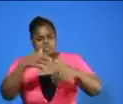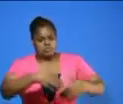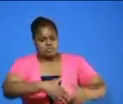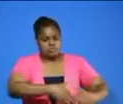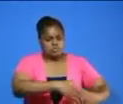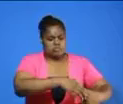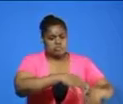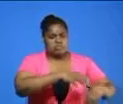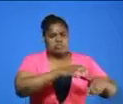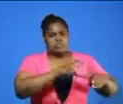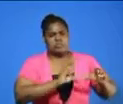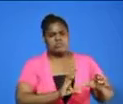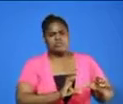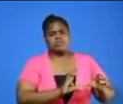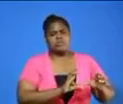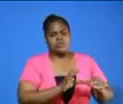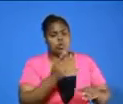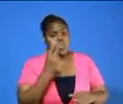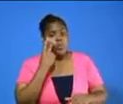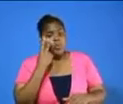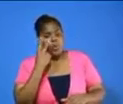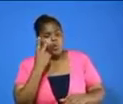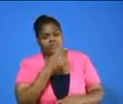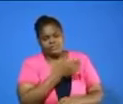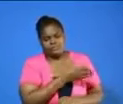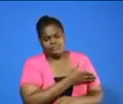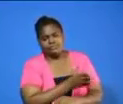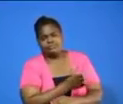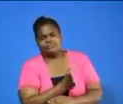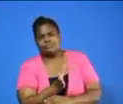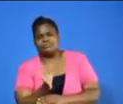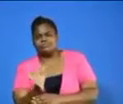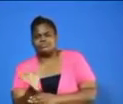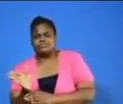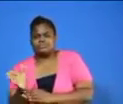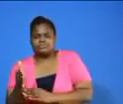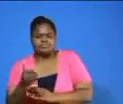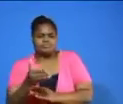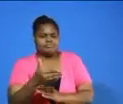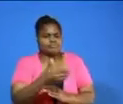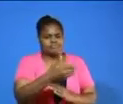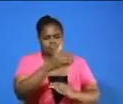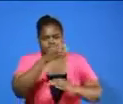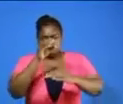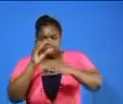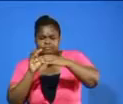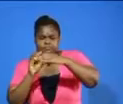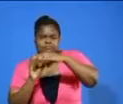Watch the curve, the fields and tunnels